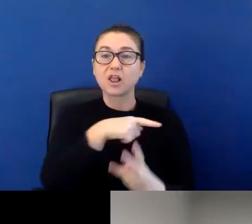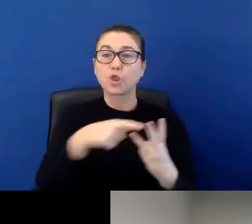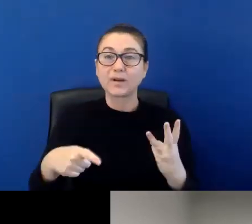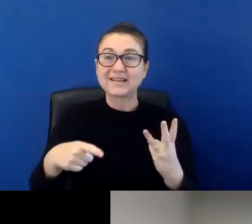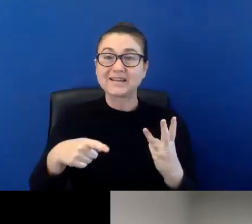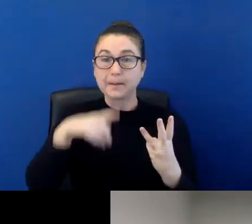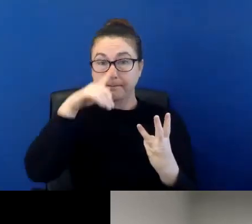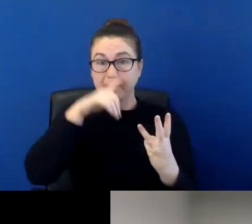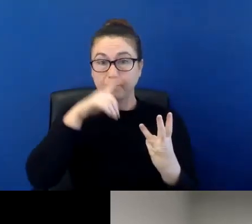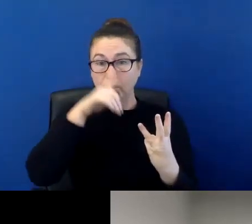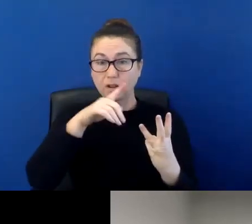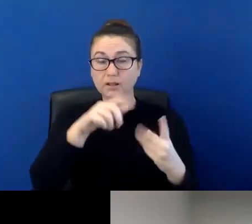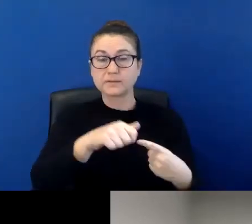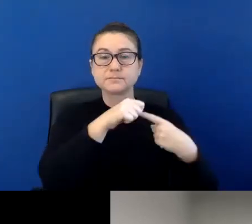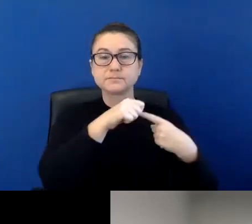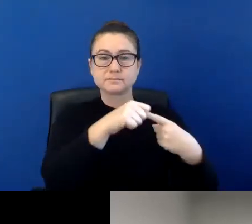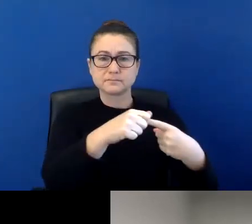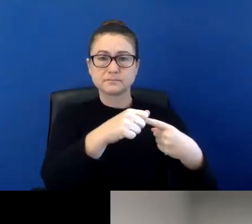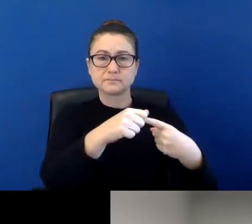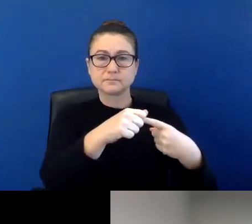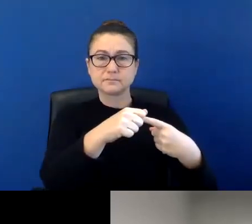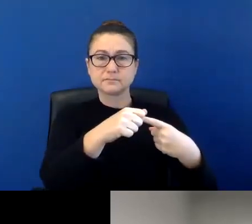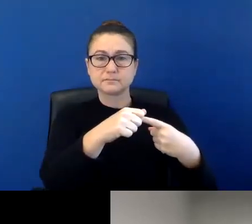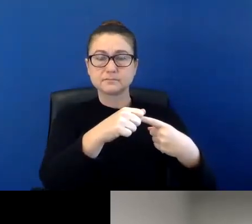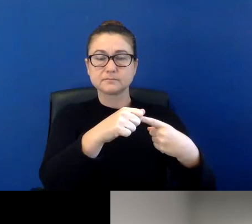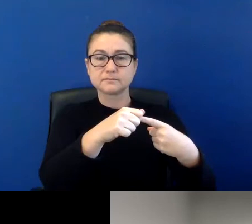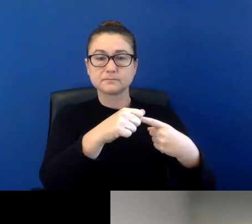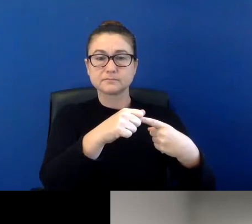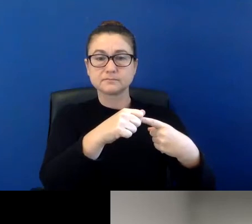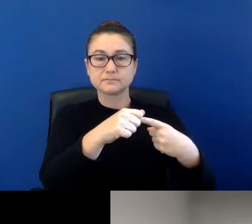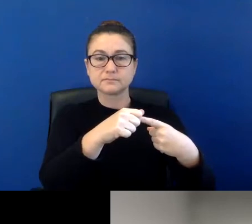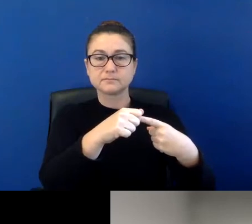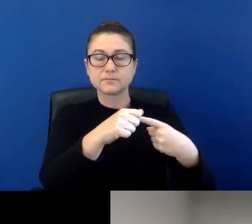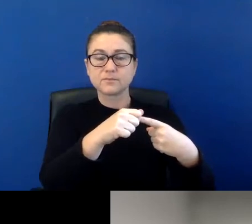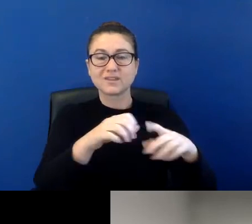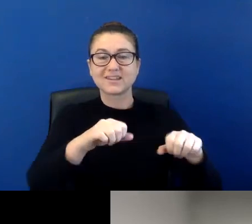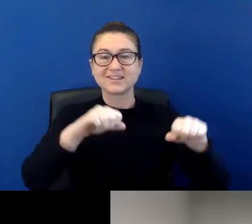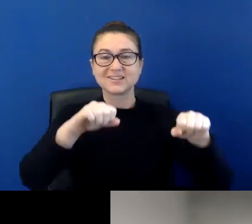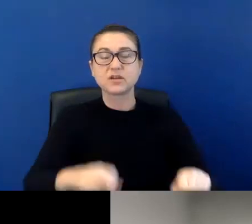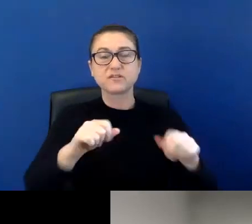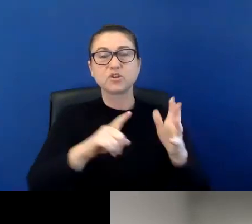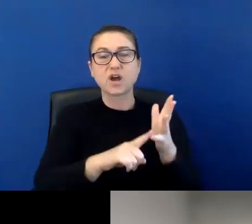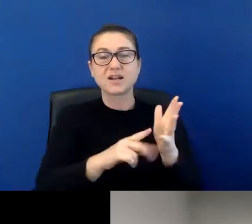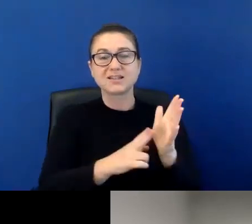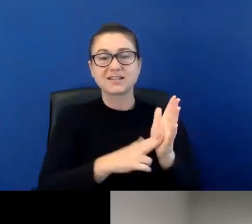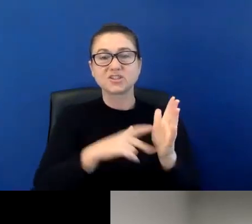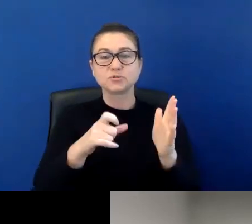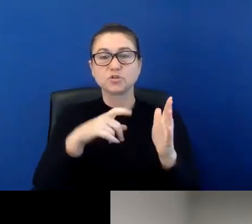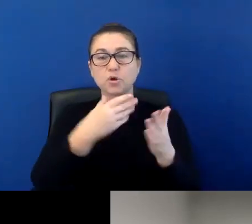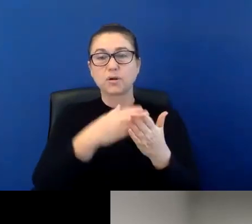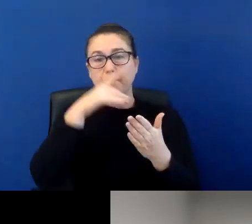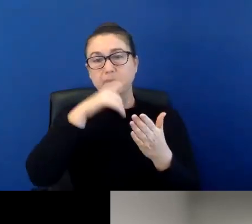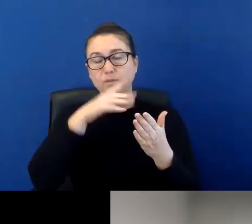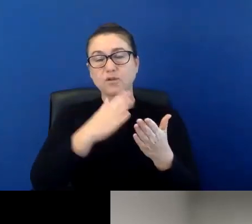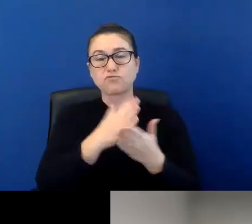The first panellist is Rosemary Kayess, who is the chairperson of the United Nations Committee on the Rights of Persons with